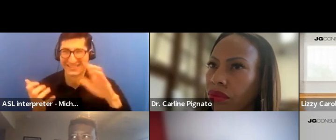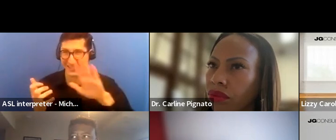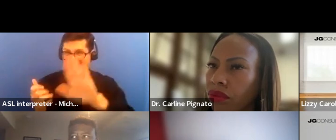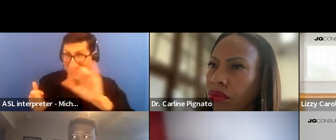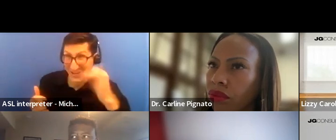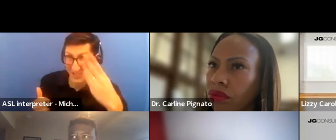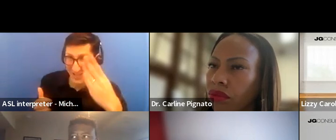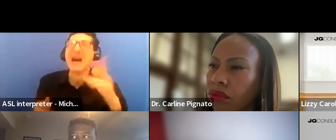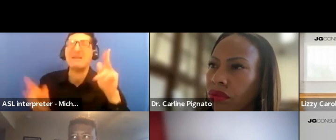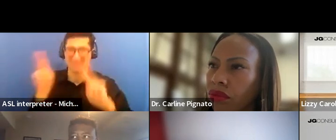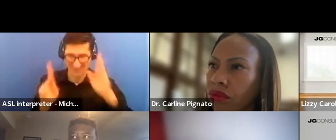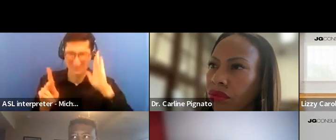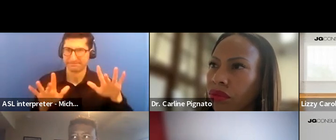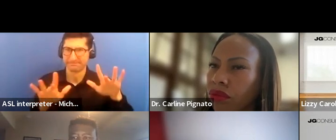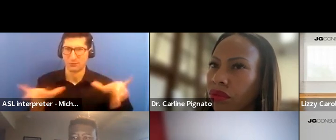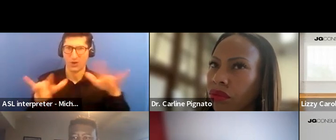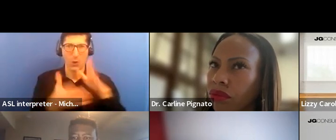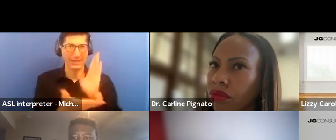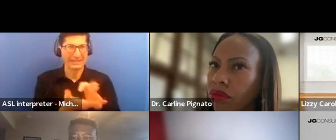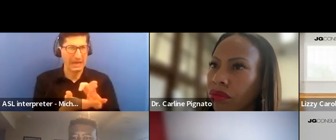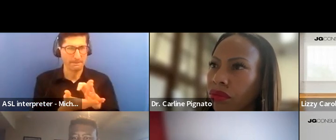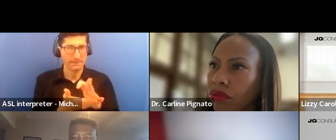folks around this table to be juggling. So,